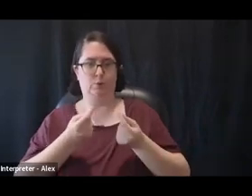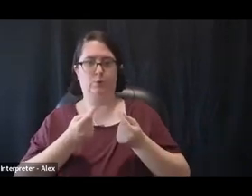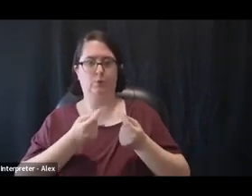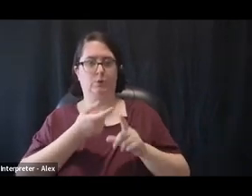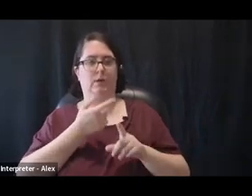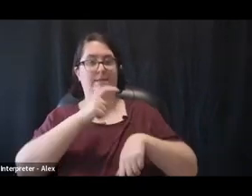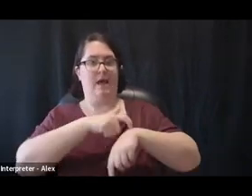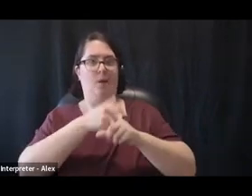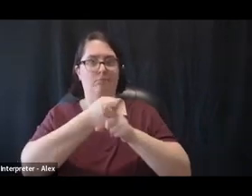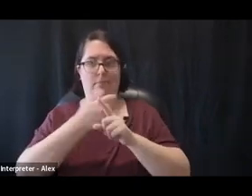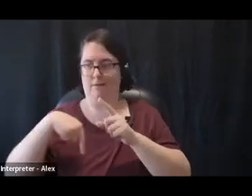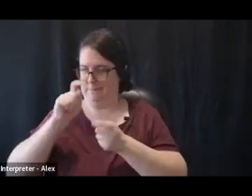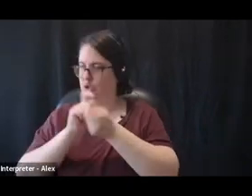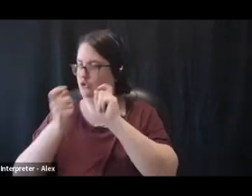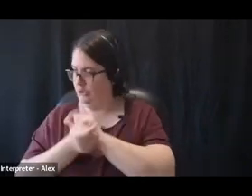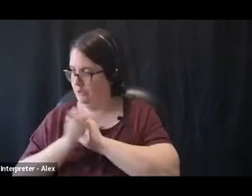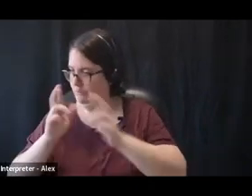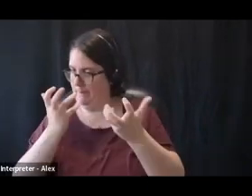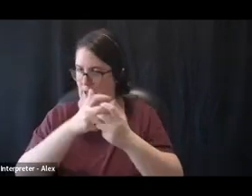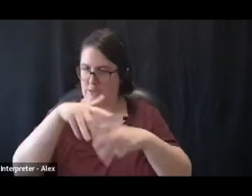the ability to be able to communicate.